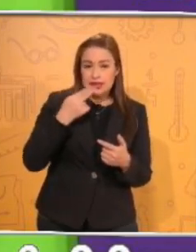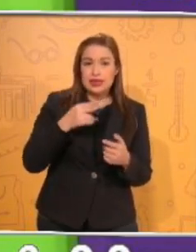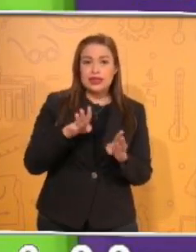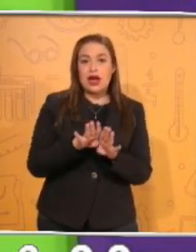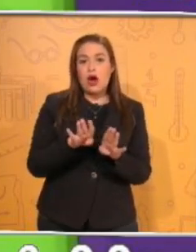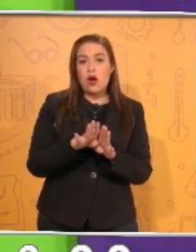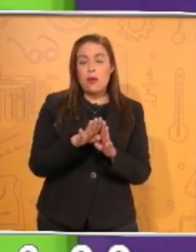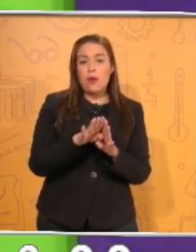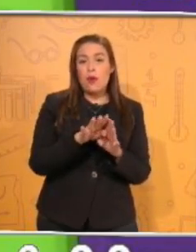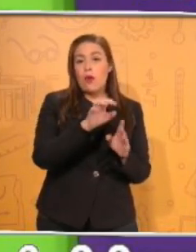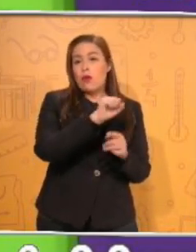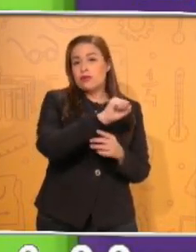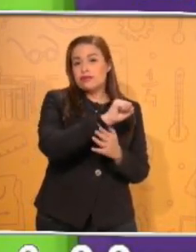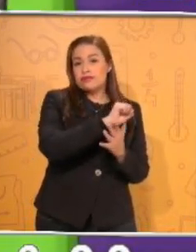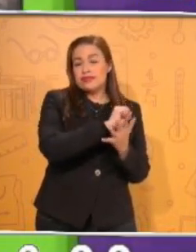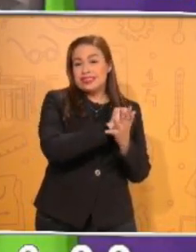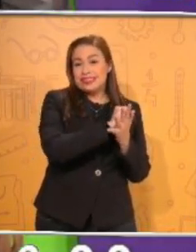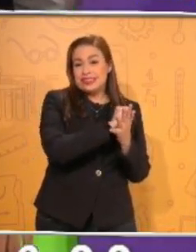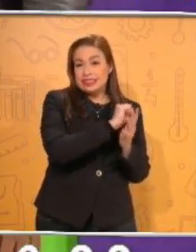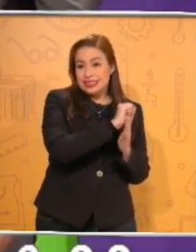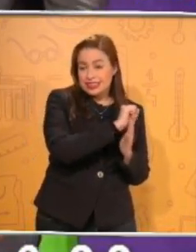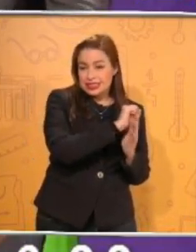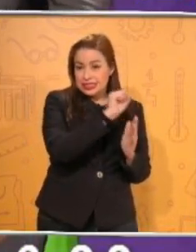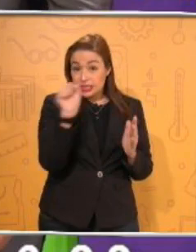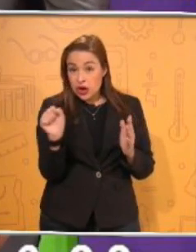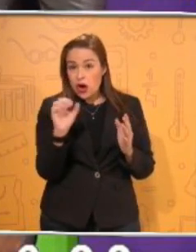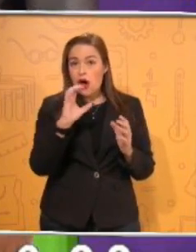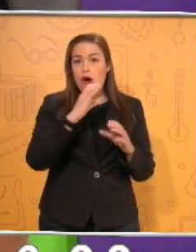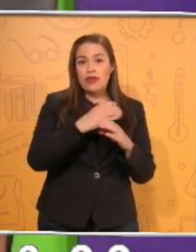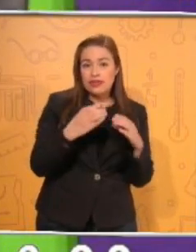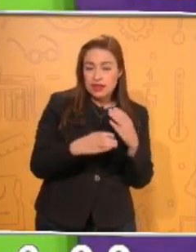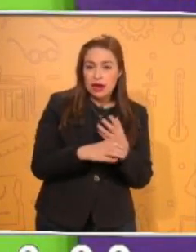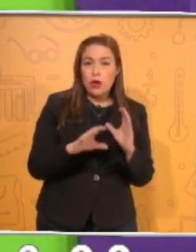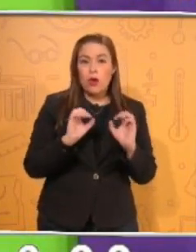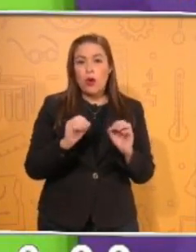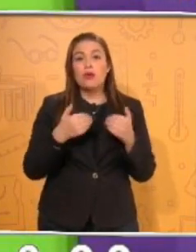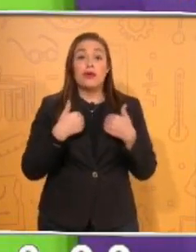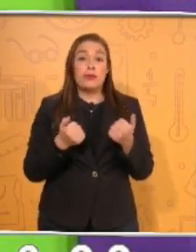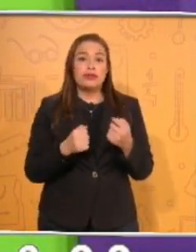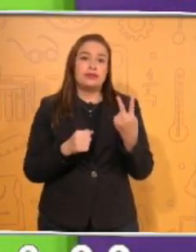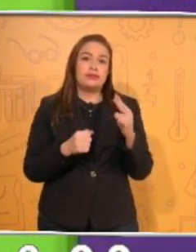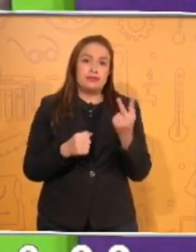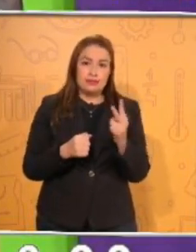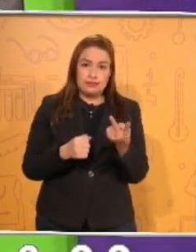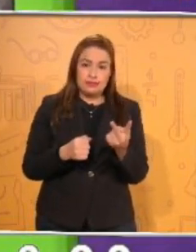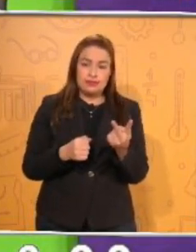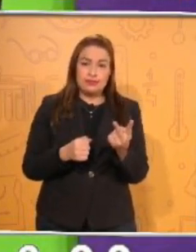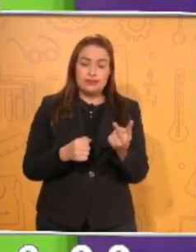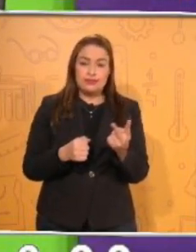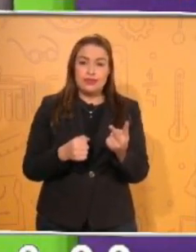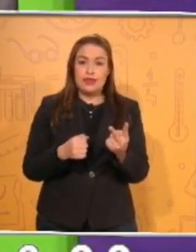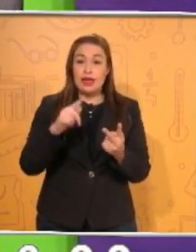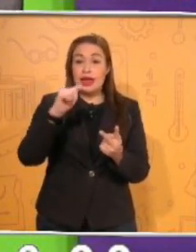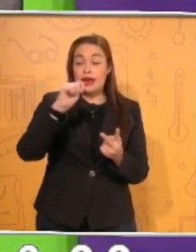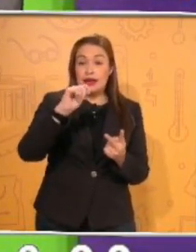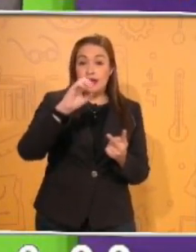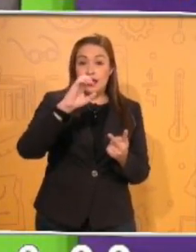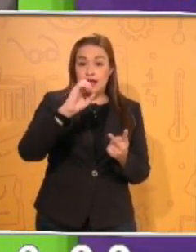synonym of comprehension, when you have the comprehension of something. Talk.